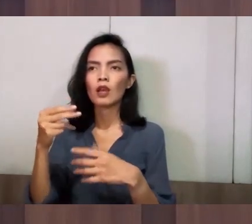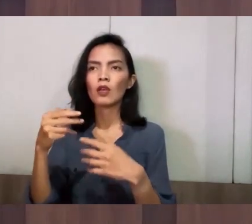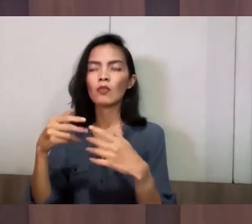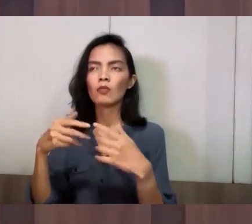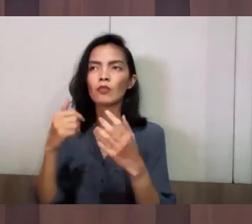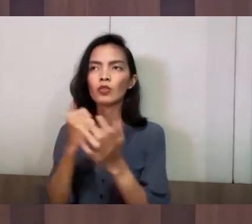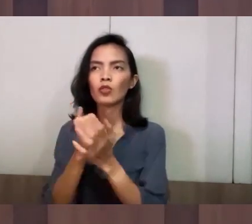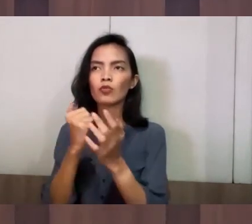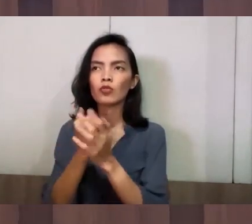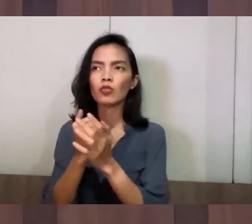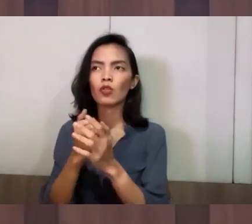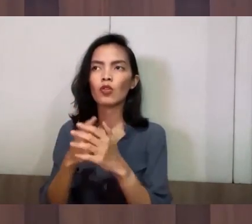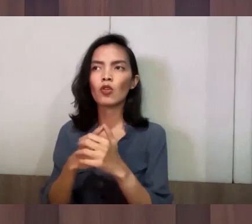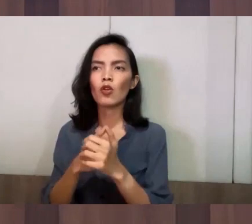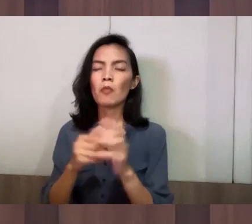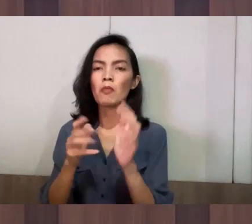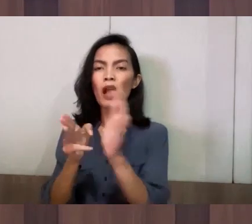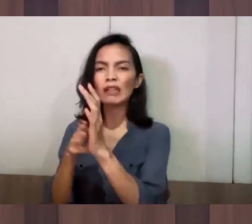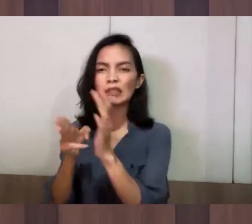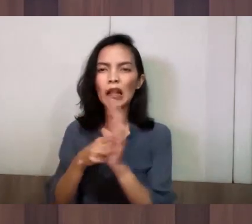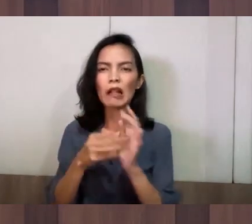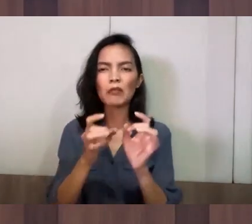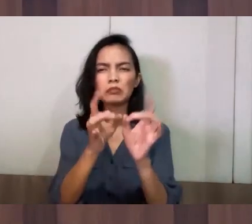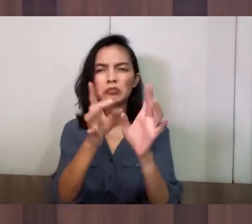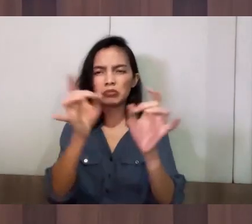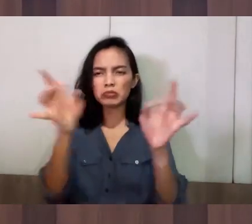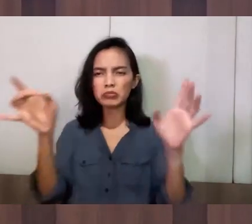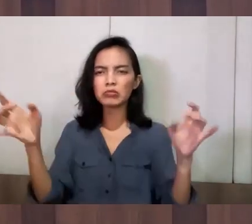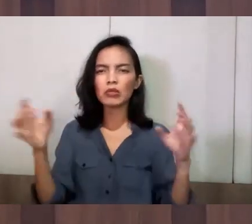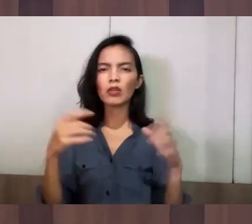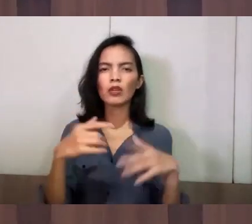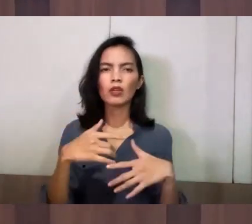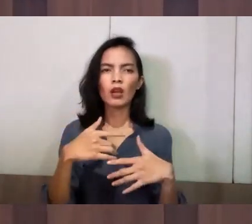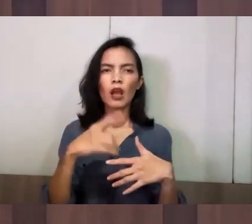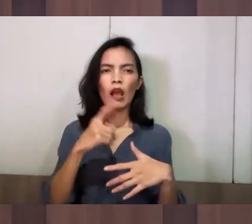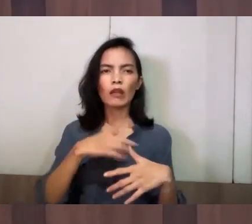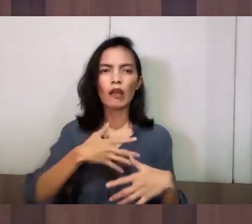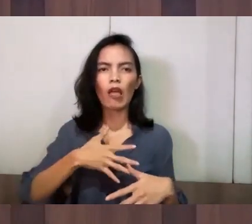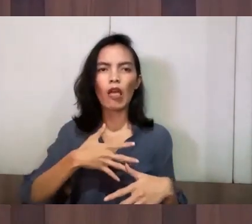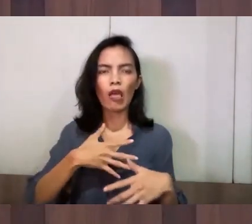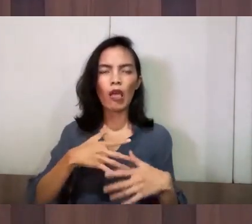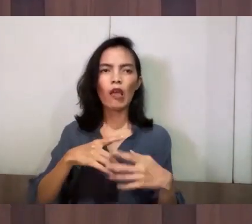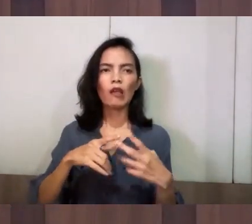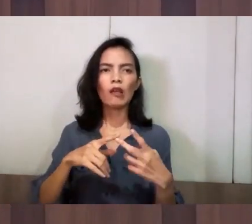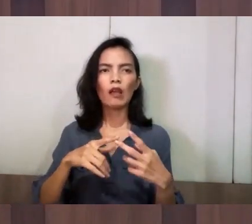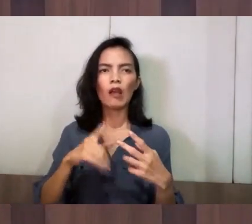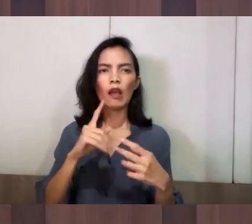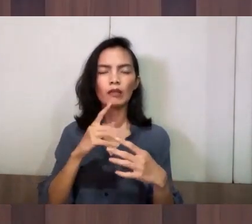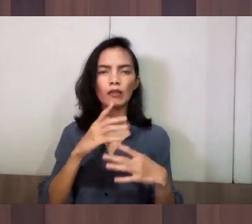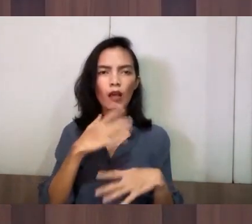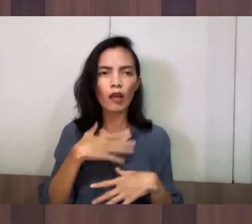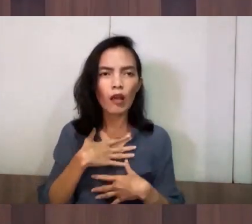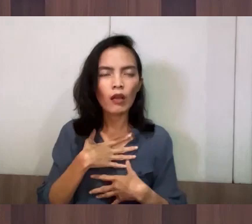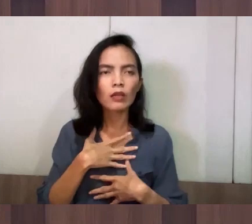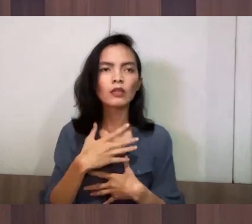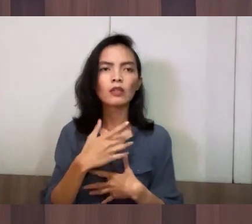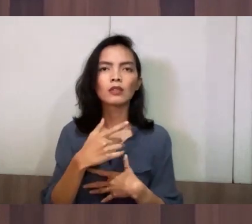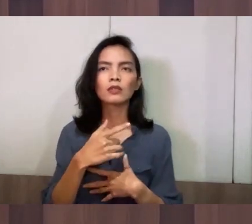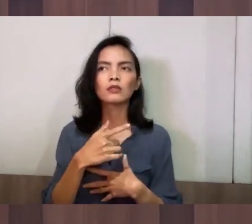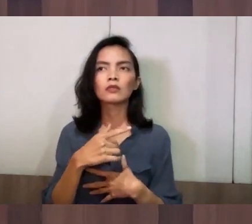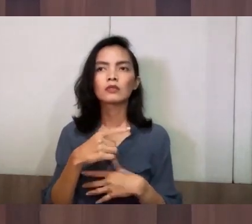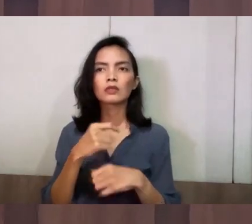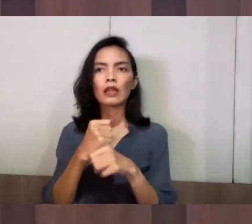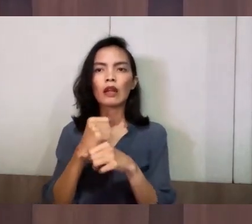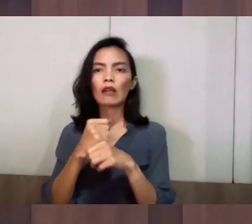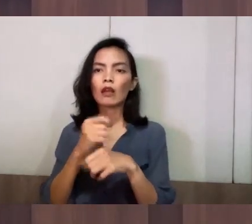especially us, young Indonesians, we are experiencing a very wide range of issues where our anxieties and our